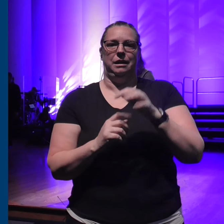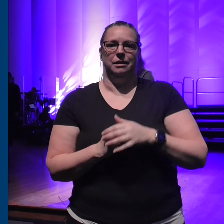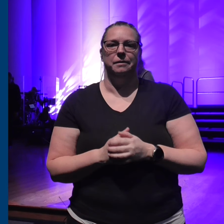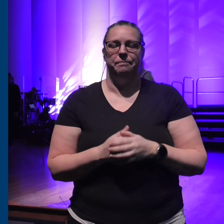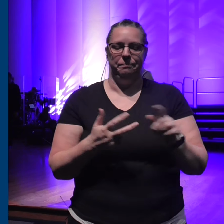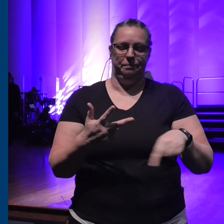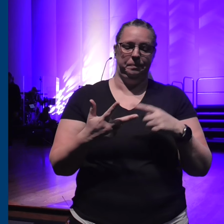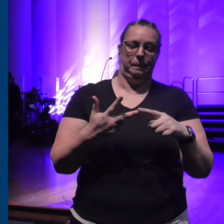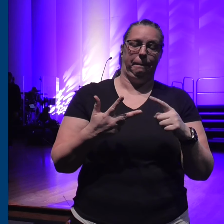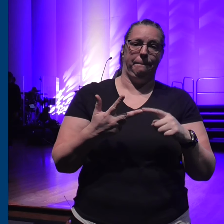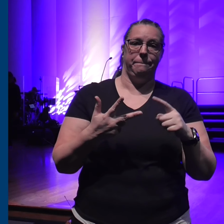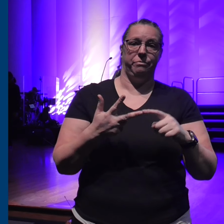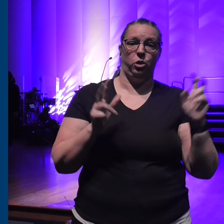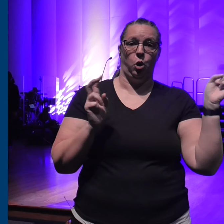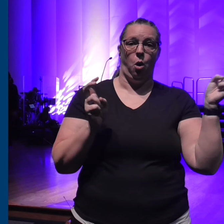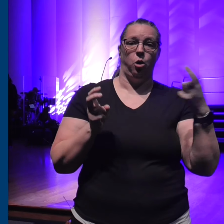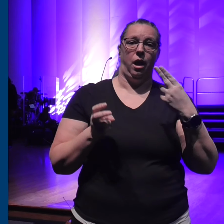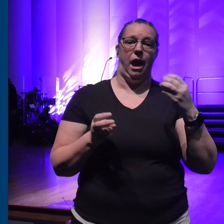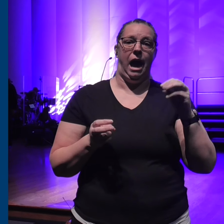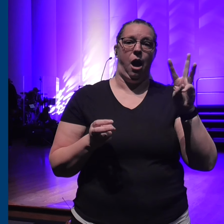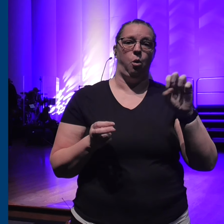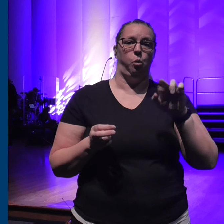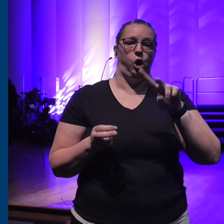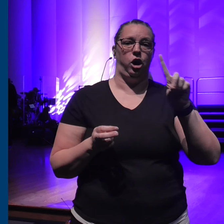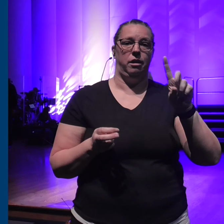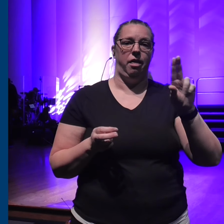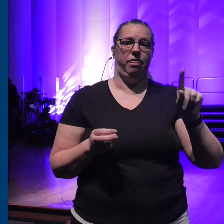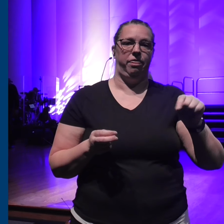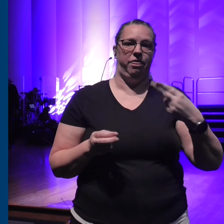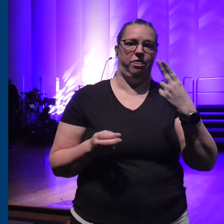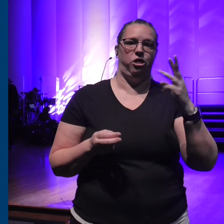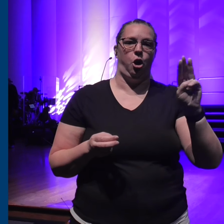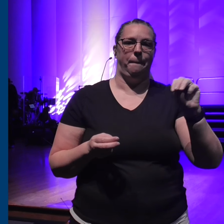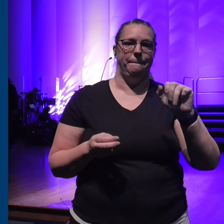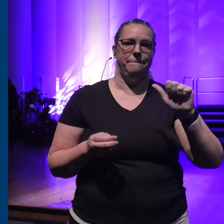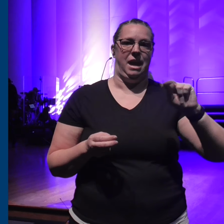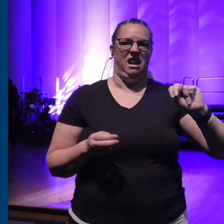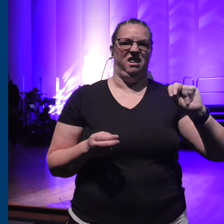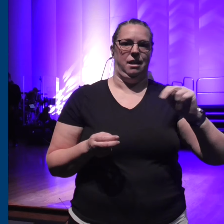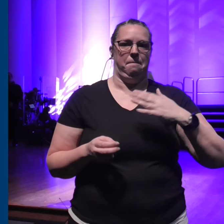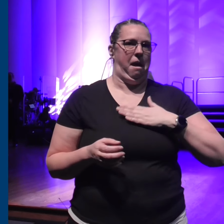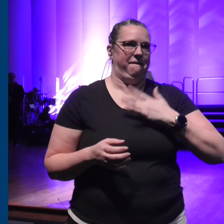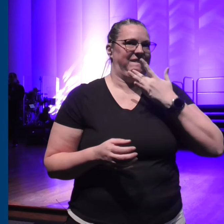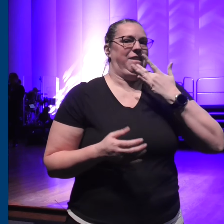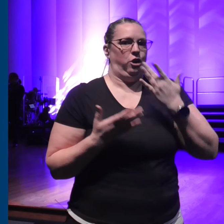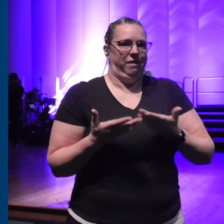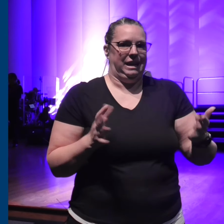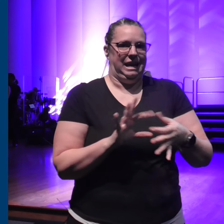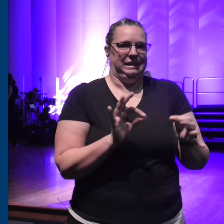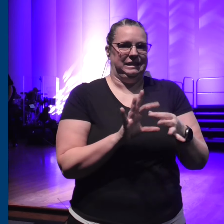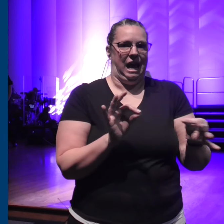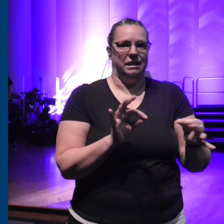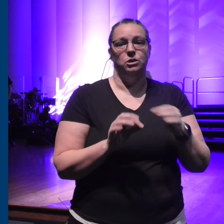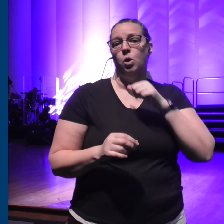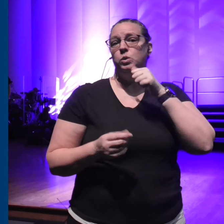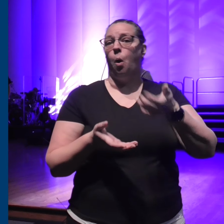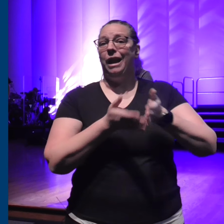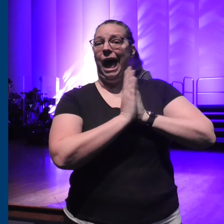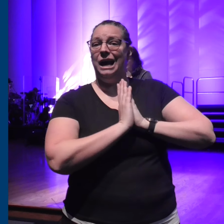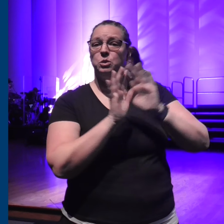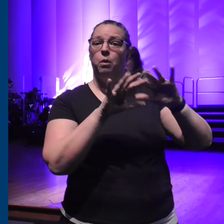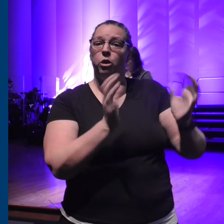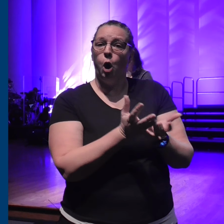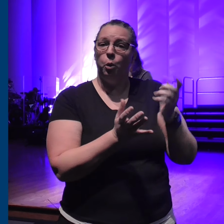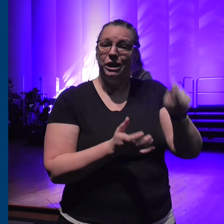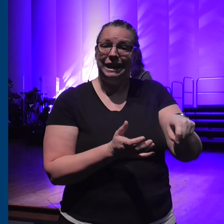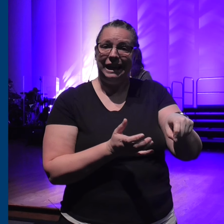quoted quote from Howard Thurman, one of my favorite, if not the favorite thing he said, "Don't ask for what the world needs,